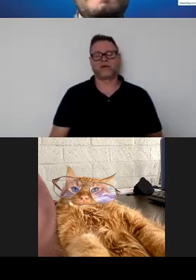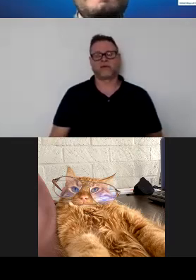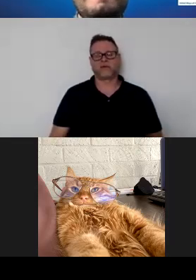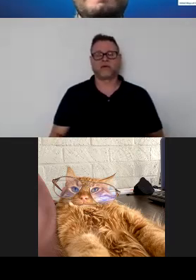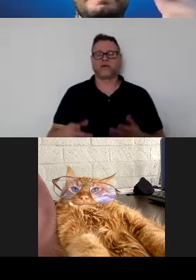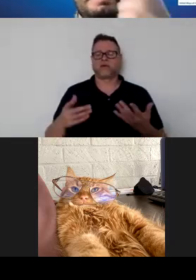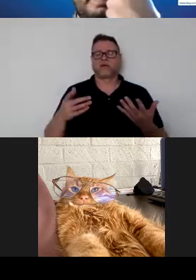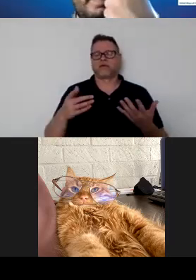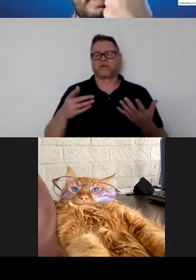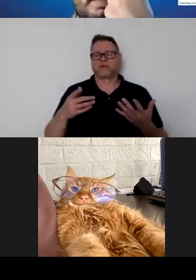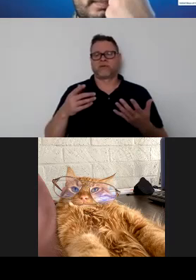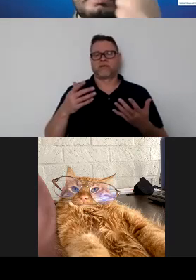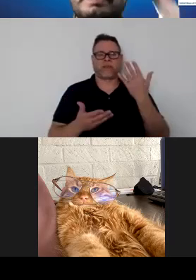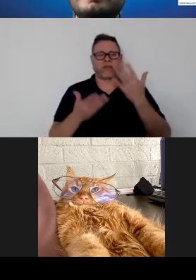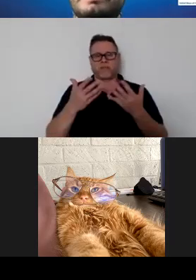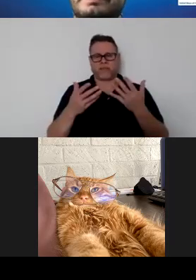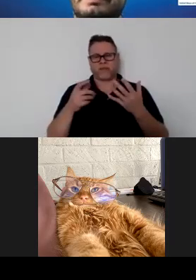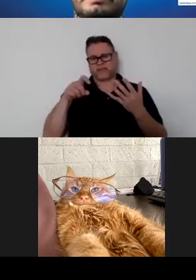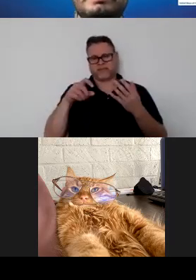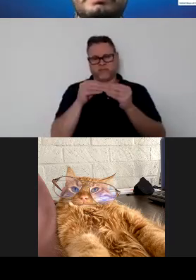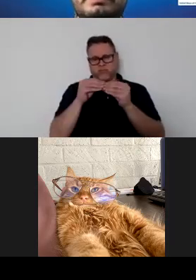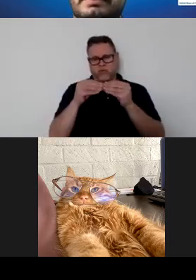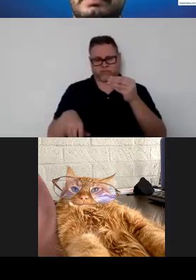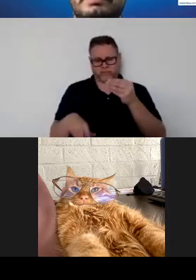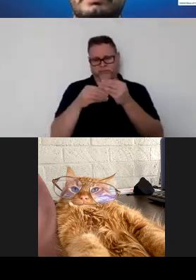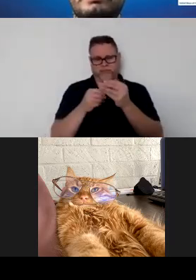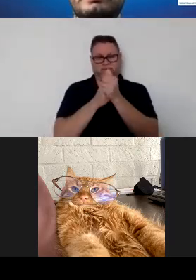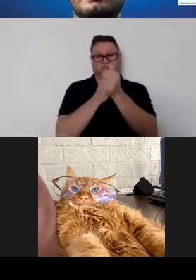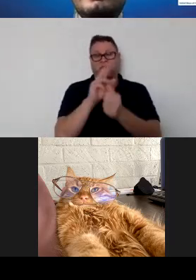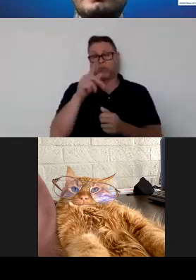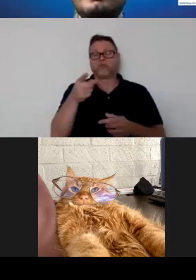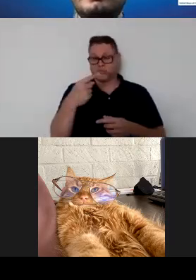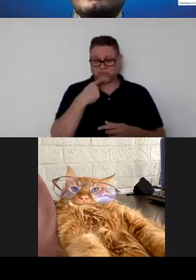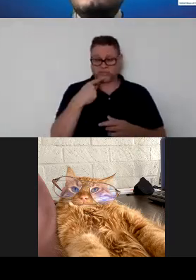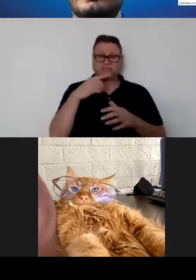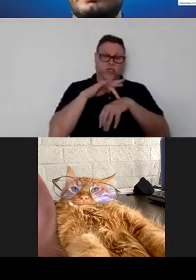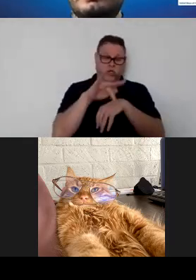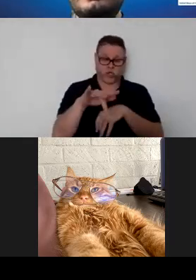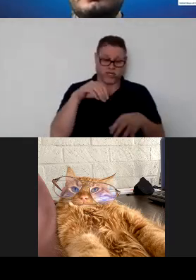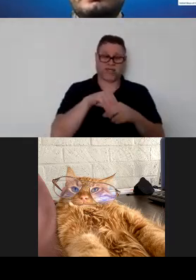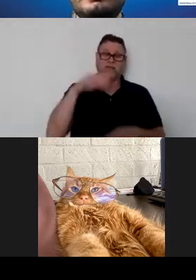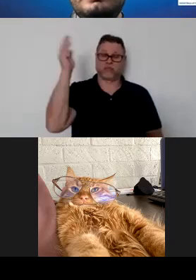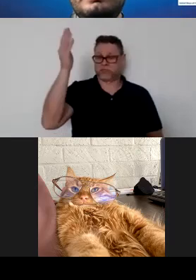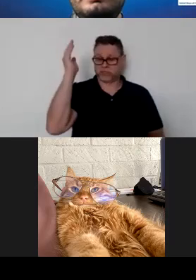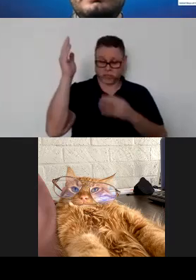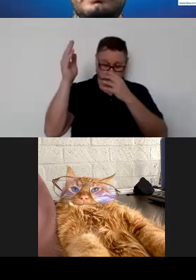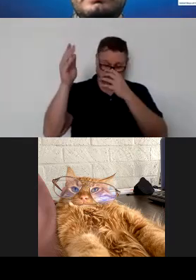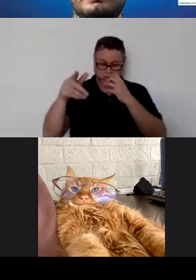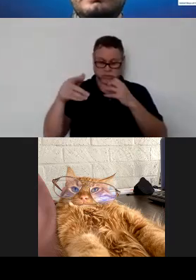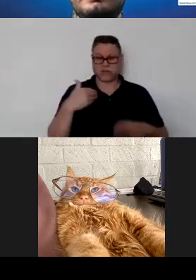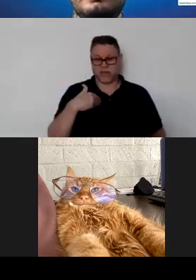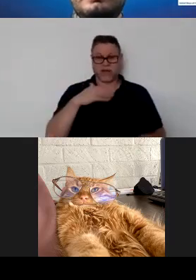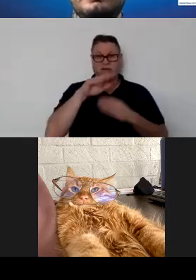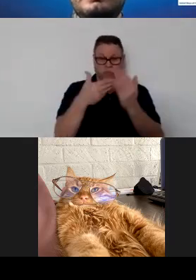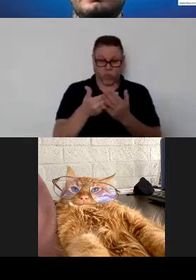know if there might be some additional follow-up. But number one, you did mention earlier in your presentation that you have like all